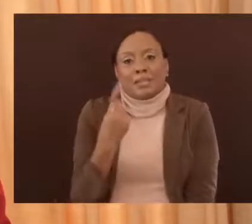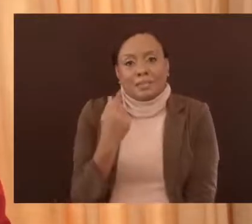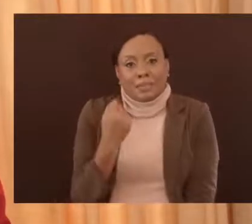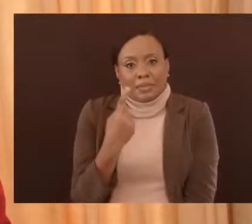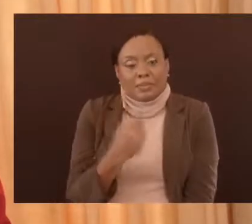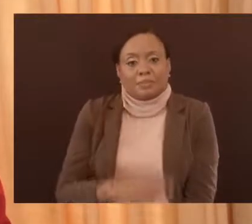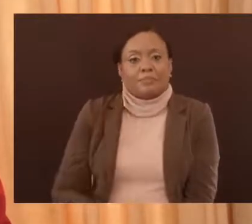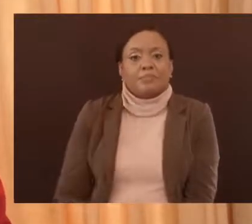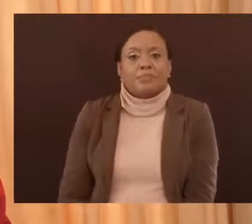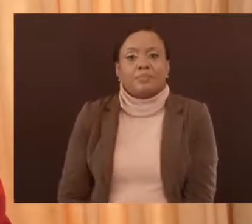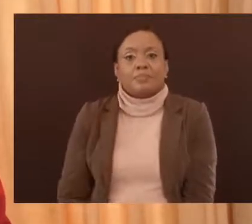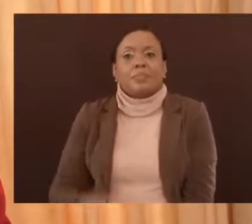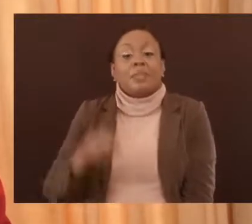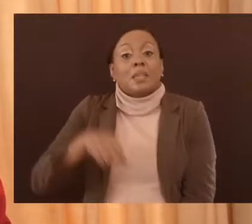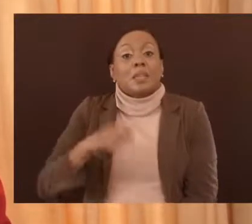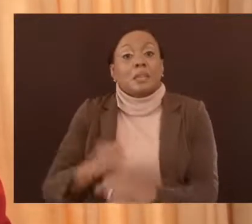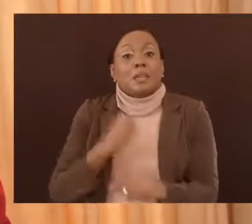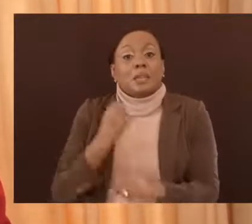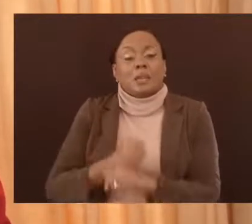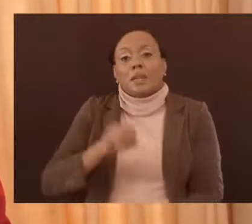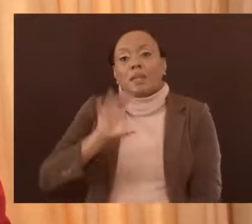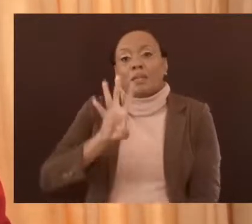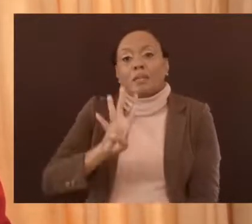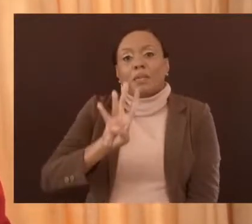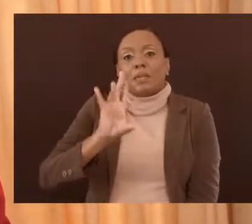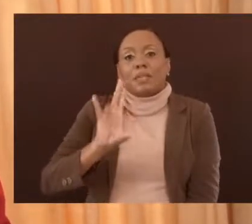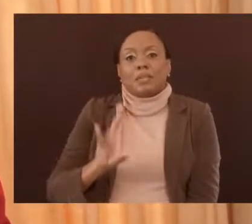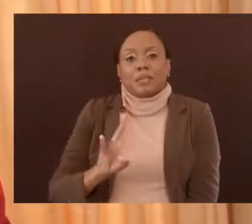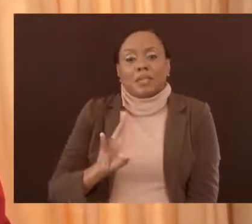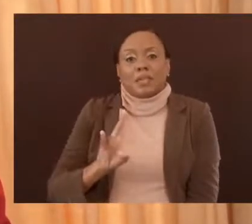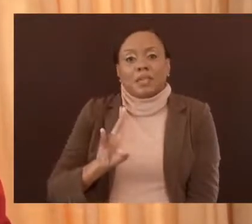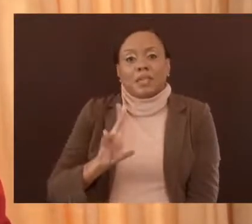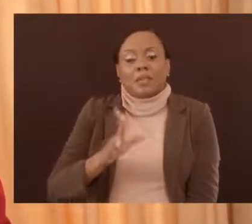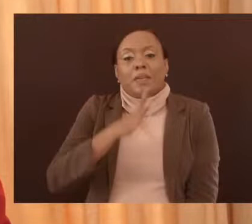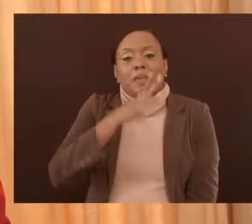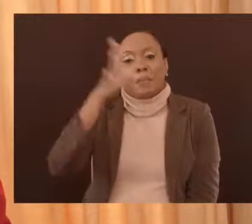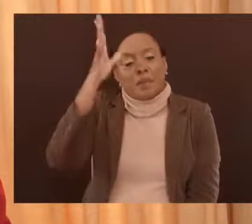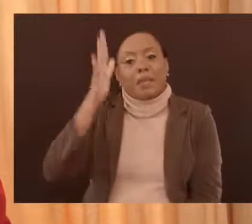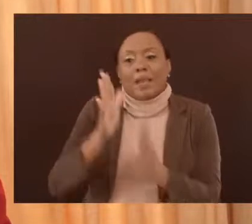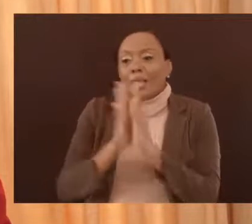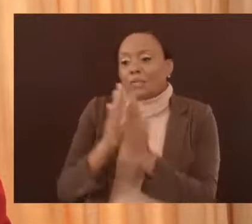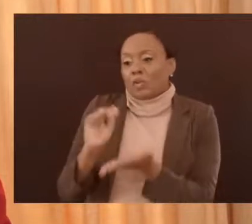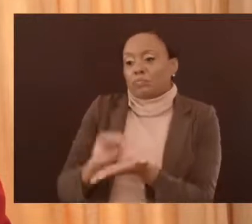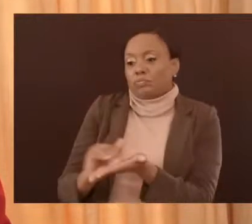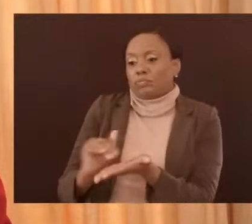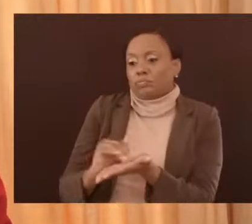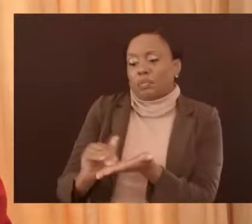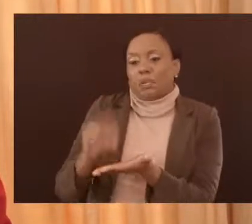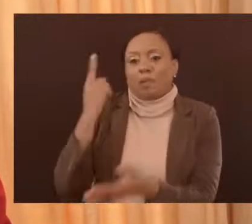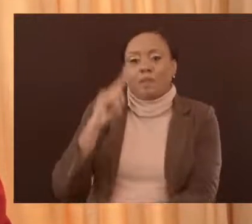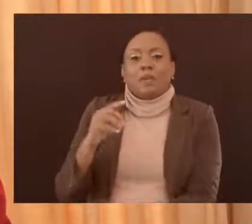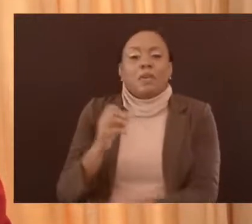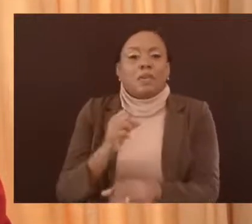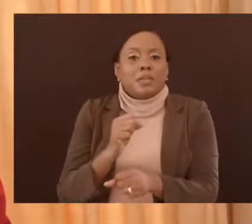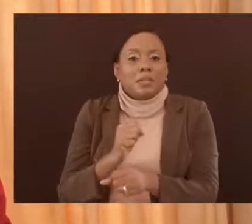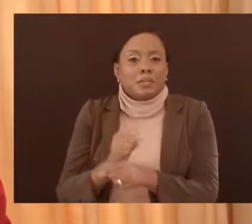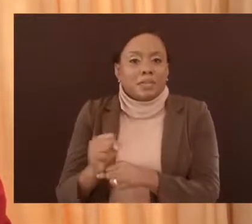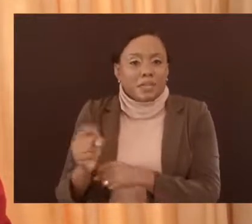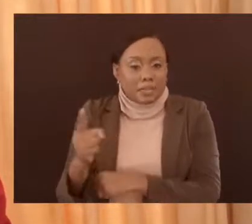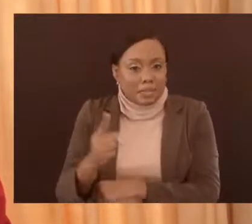we had 47 requests for exemptions as compared to 54 in 2020, 42 in